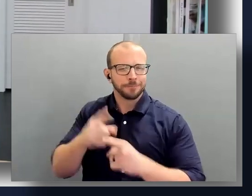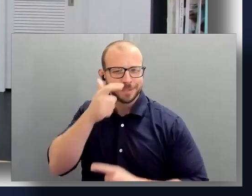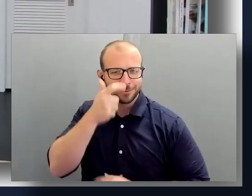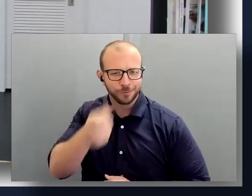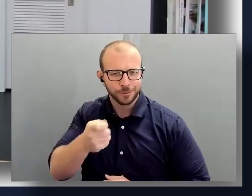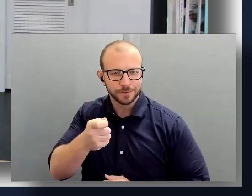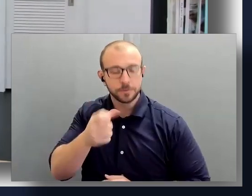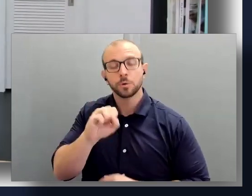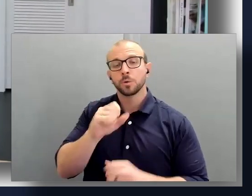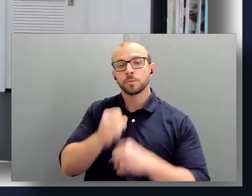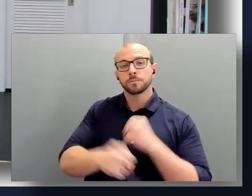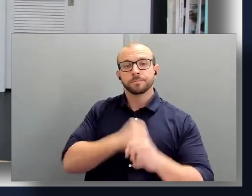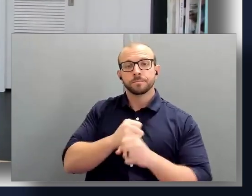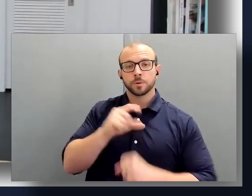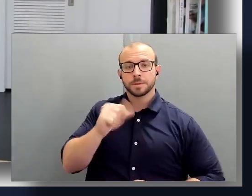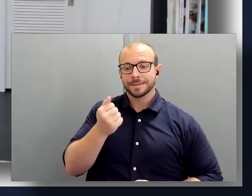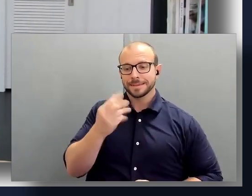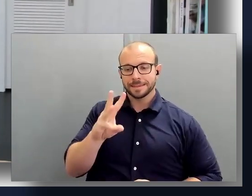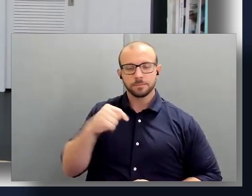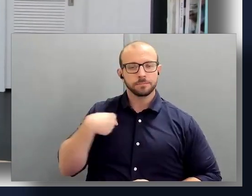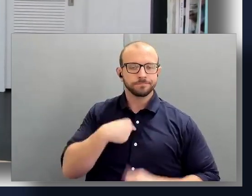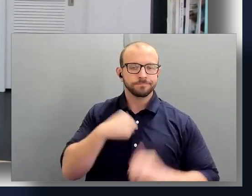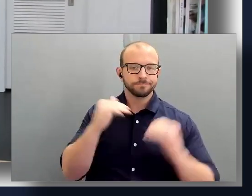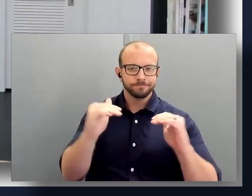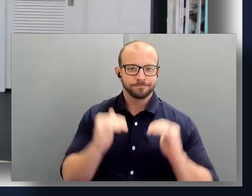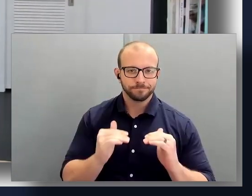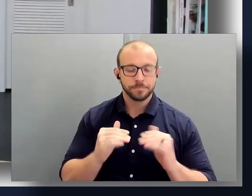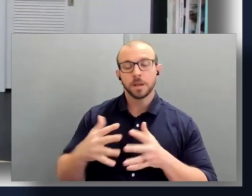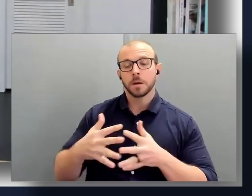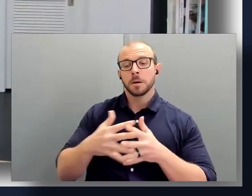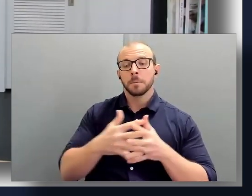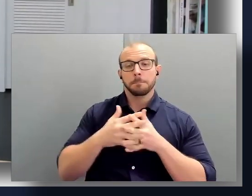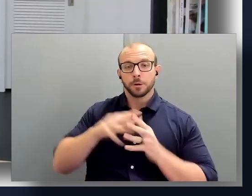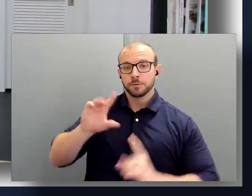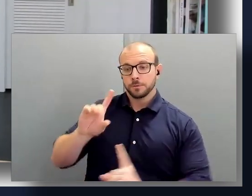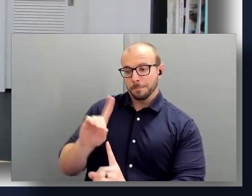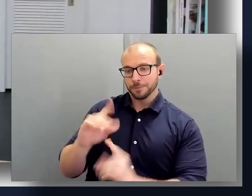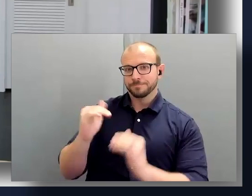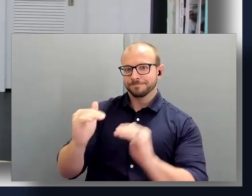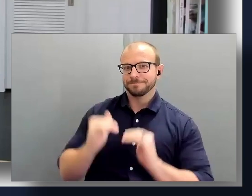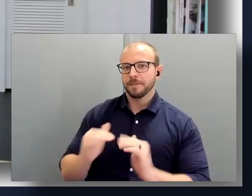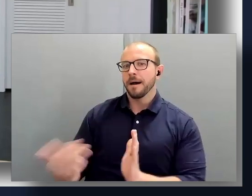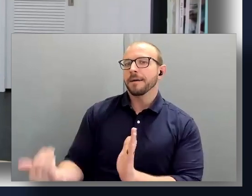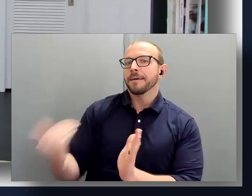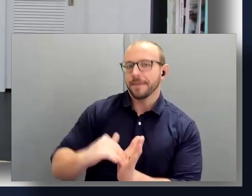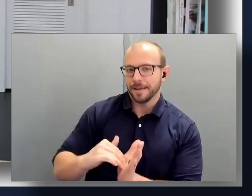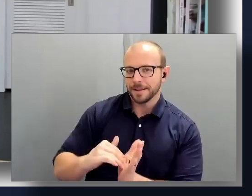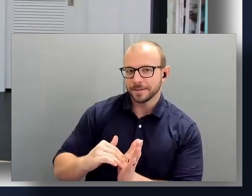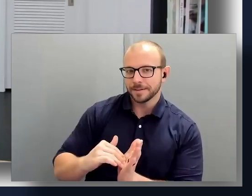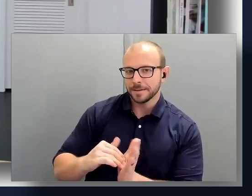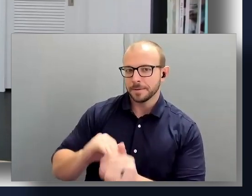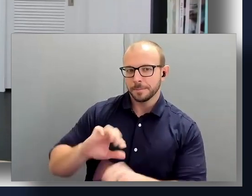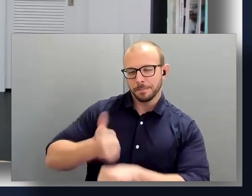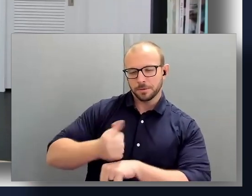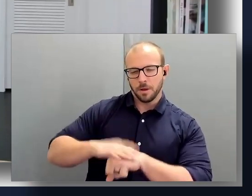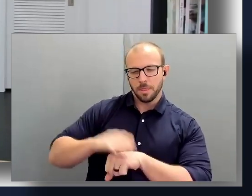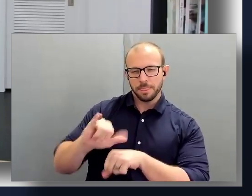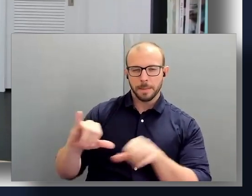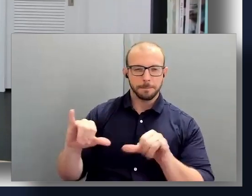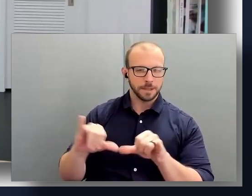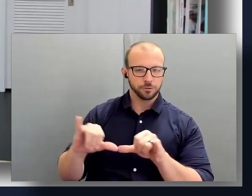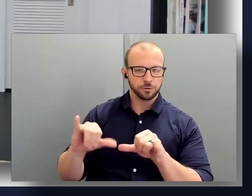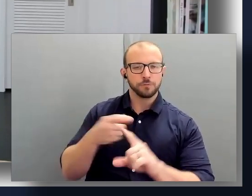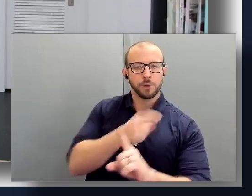of interest. So we were downgraded in 2016. America's democracy was downgraded again based